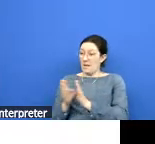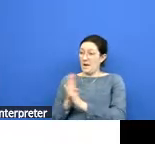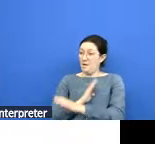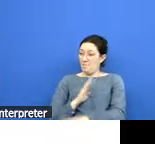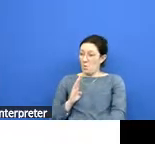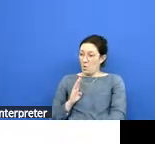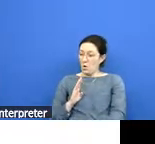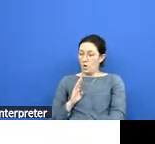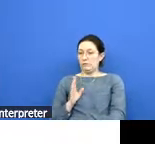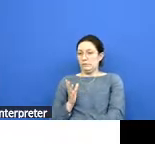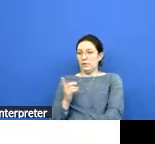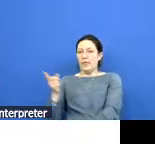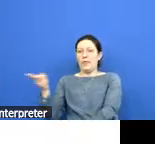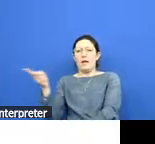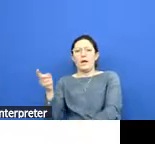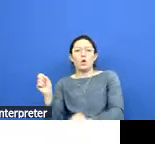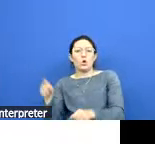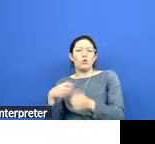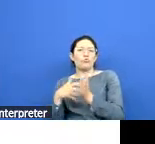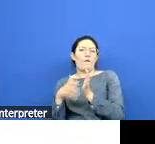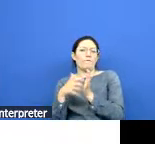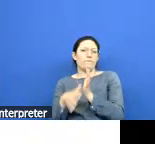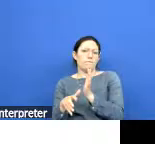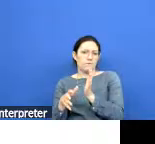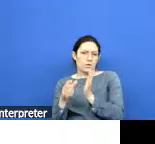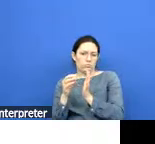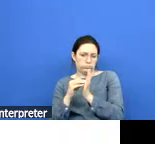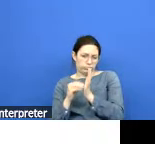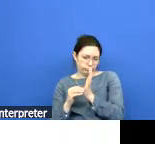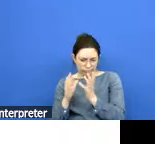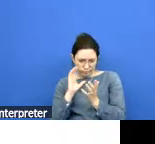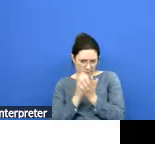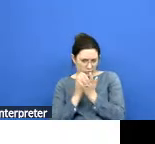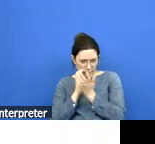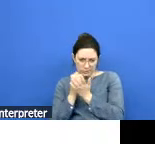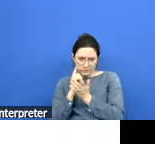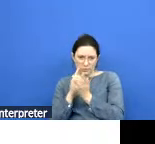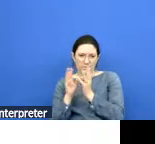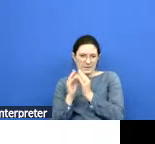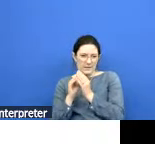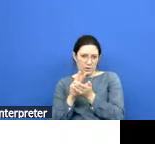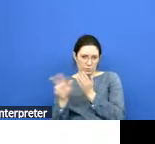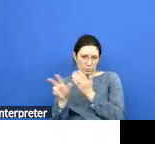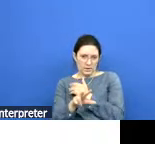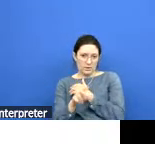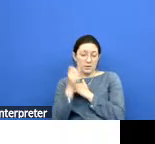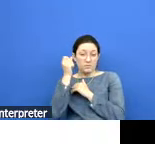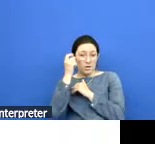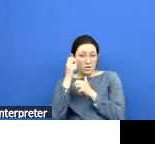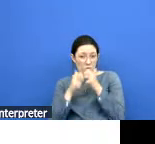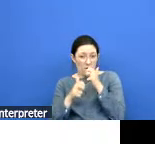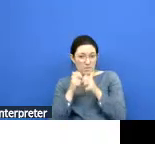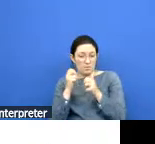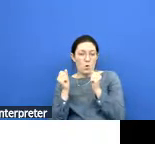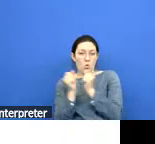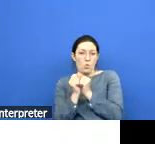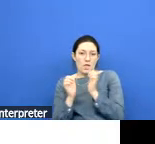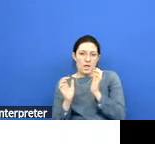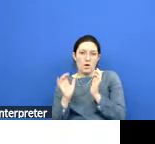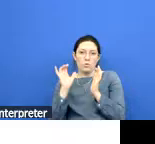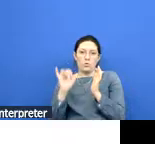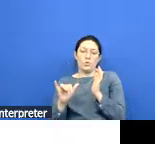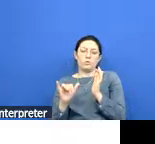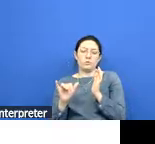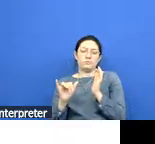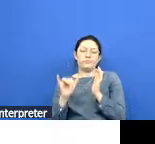ask them to do some rough ones for the meeting in 3 weeks. The issue you've got is those are